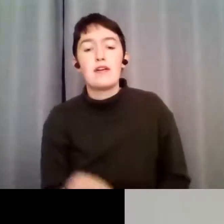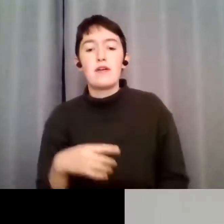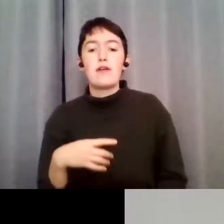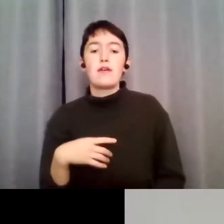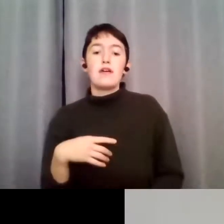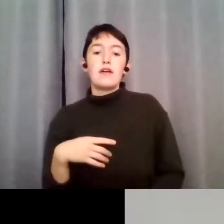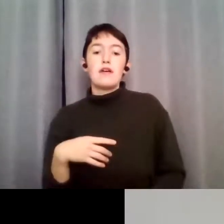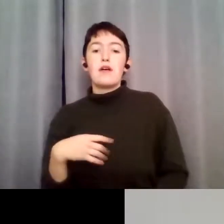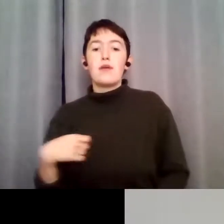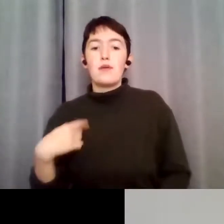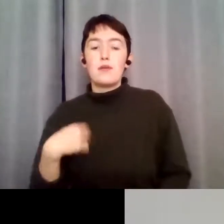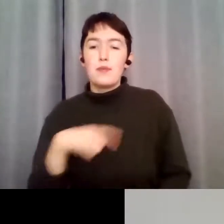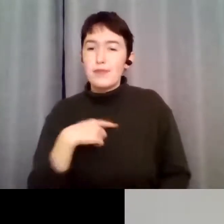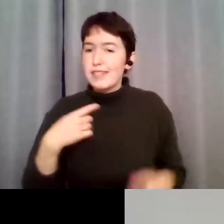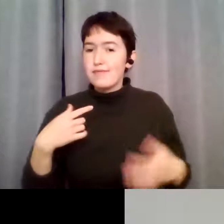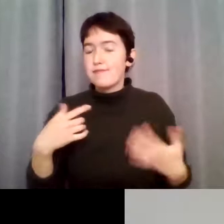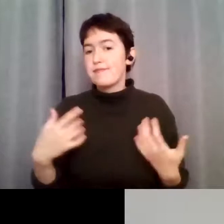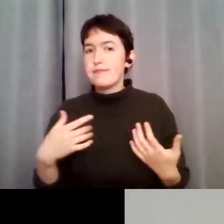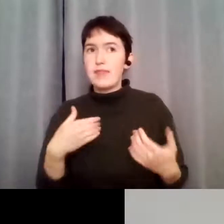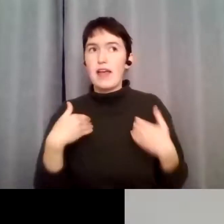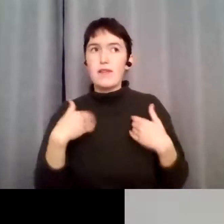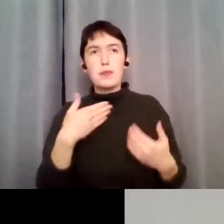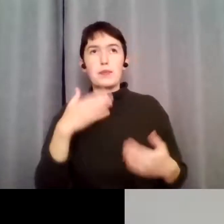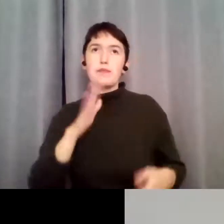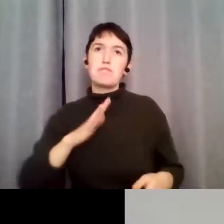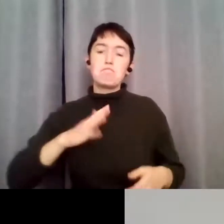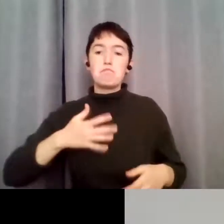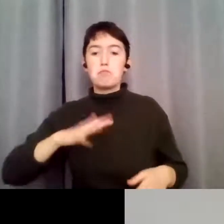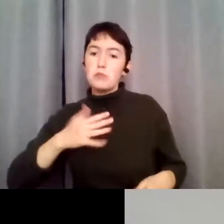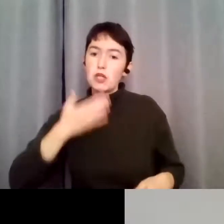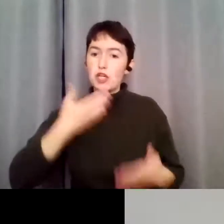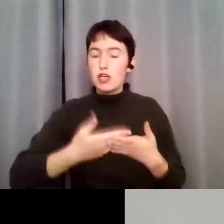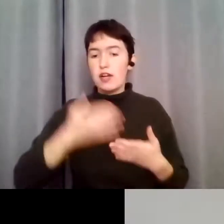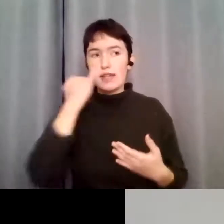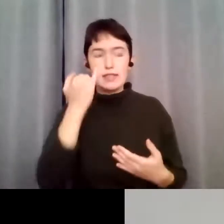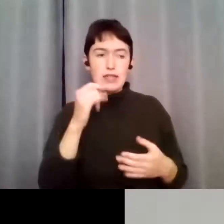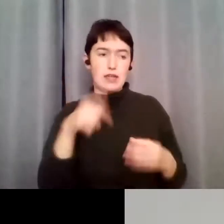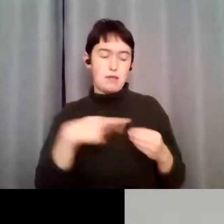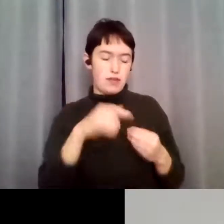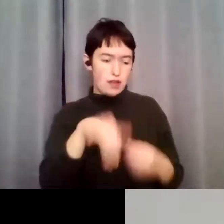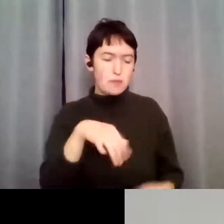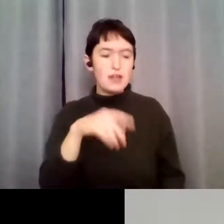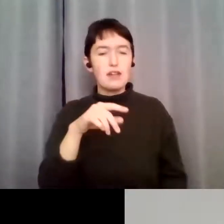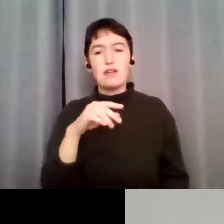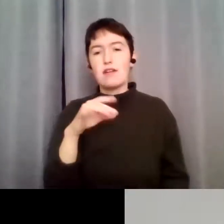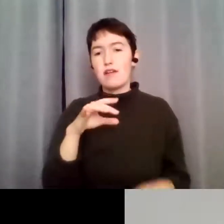we have a pretty good idea of this, but so the moon doesn't have tectonic plates like our